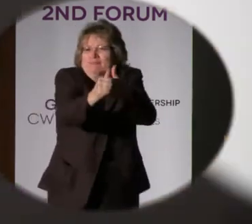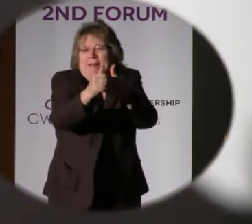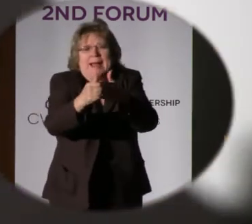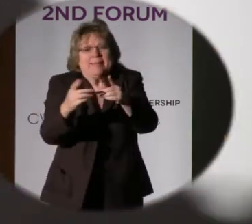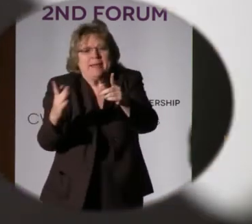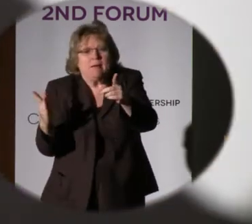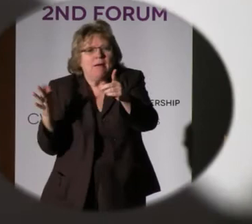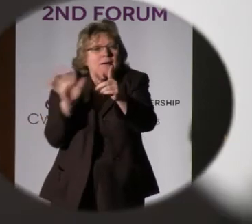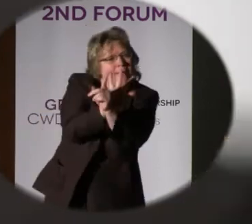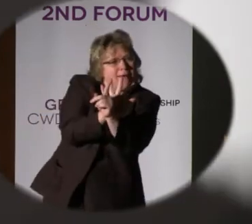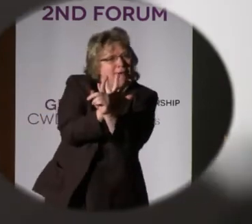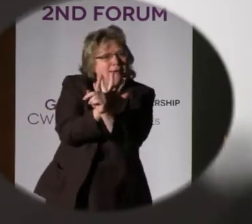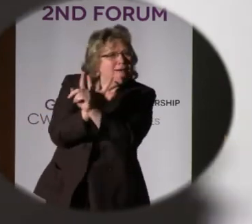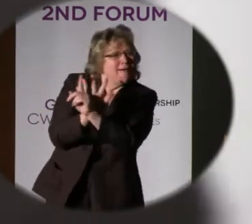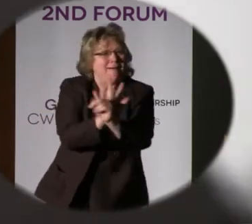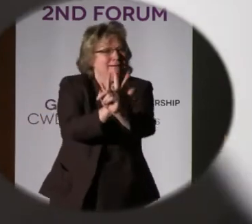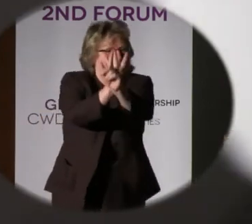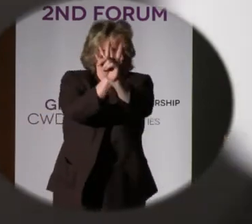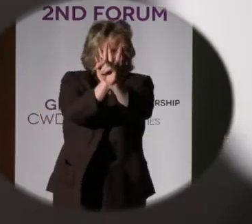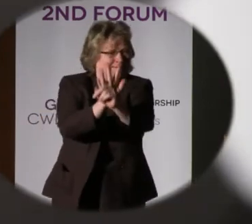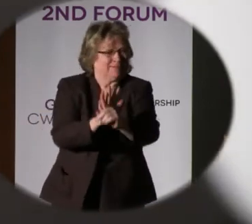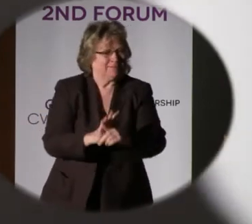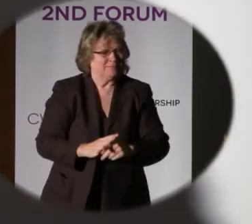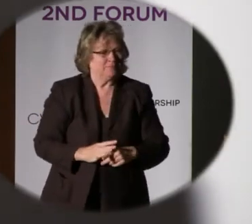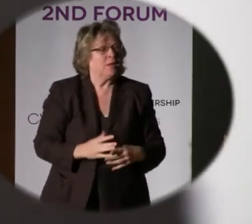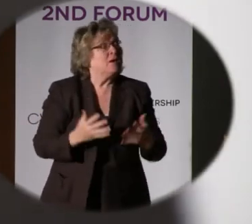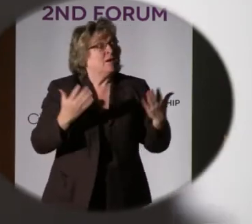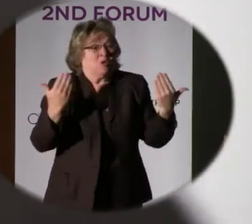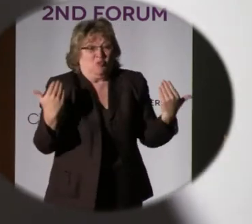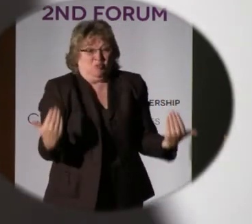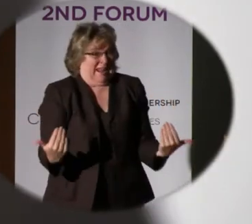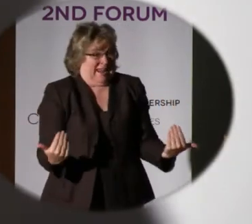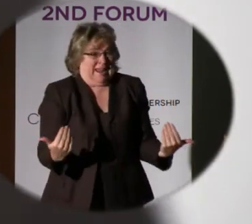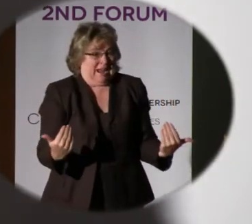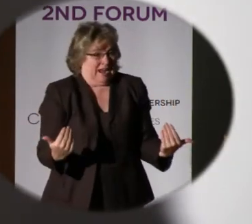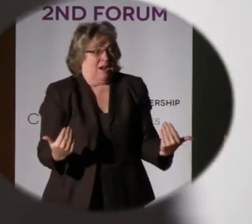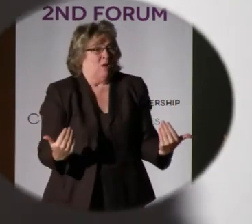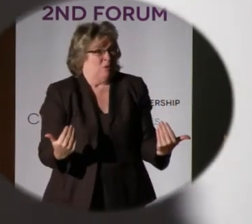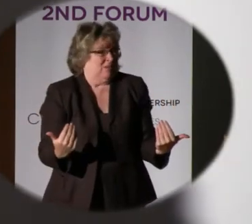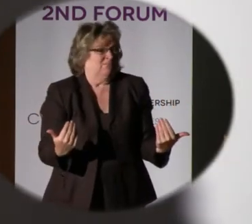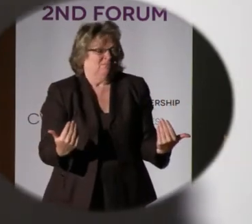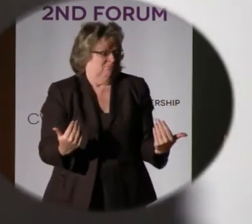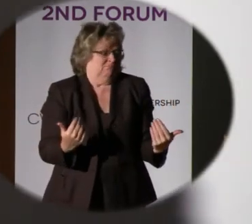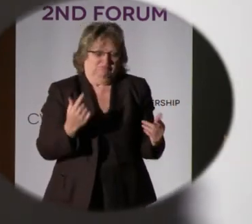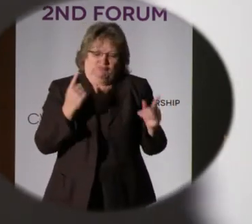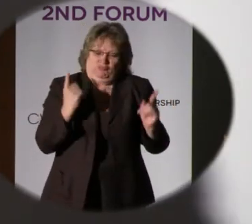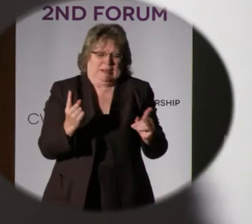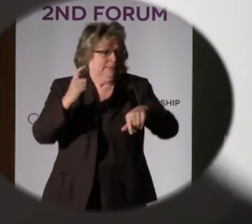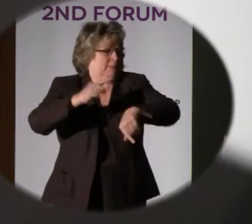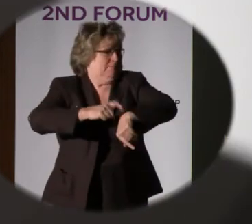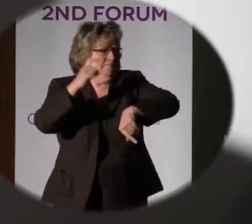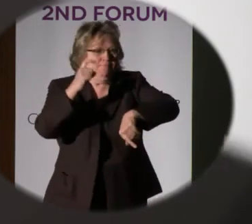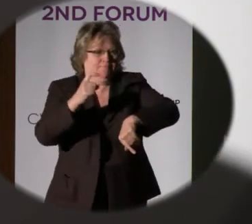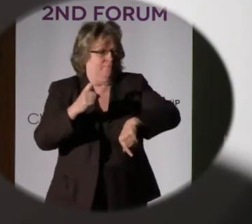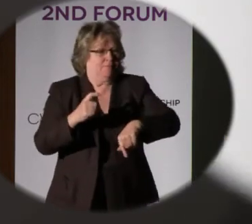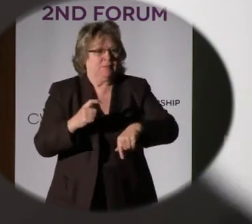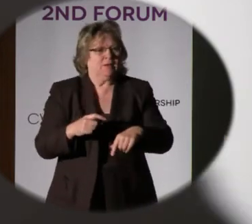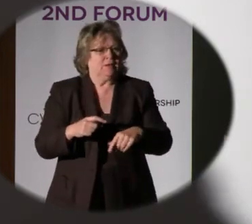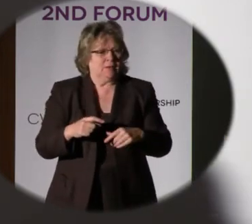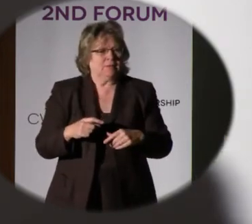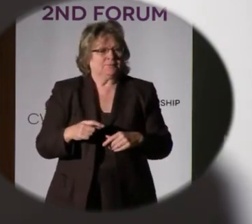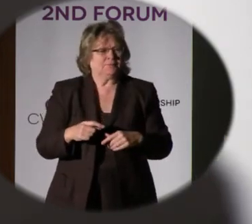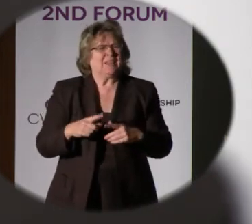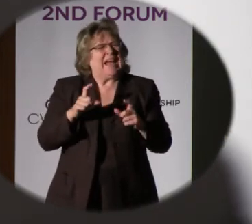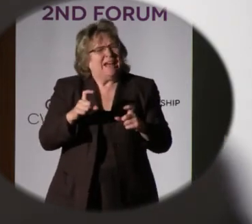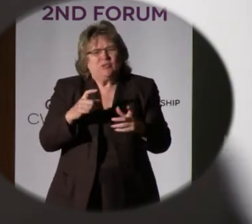It needs the right momentum. And believe it or not, the momentum was provided by this ministry official, who is